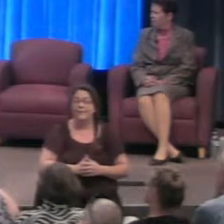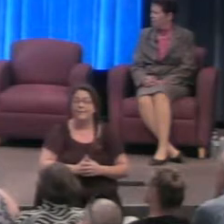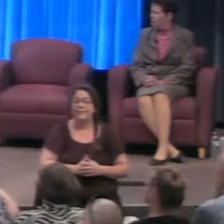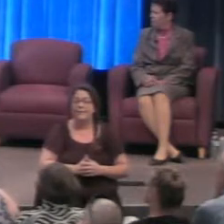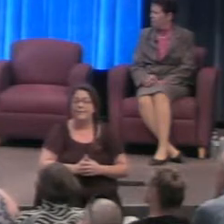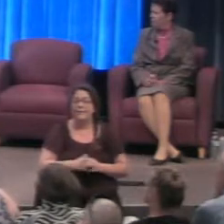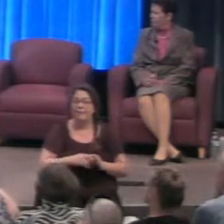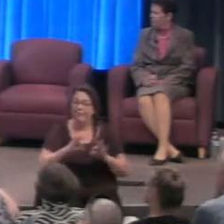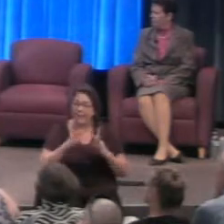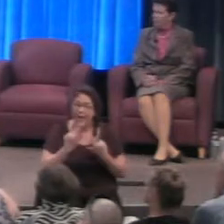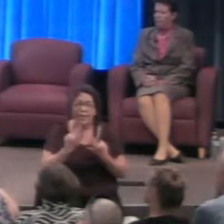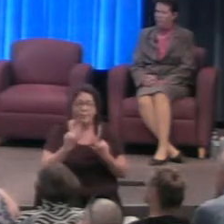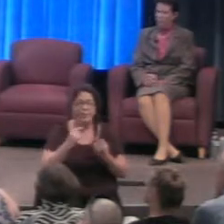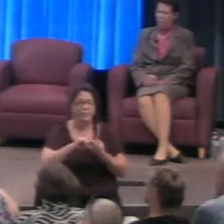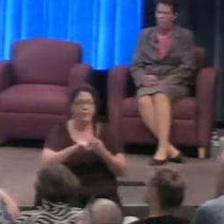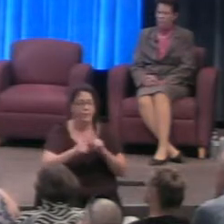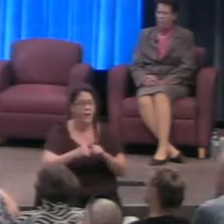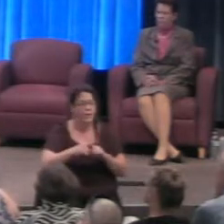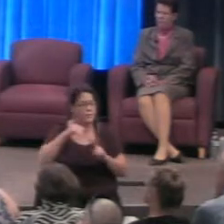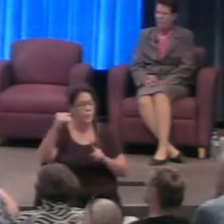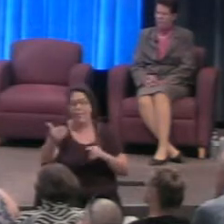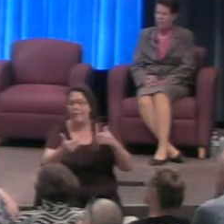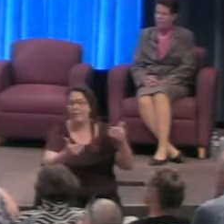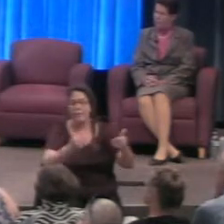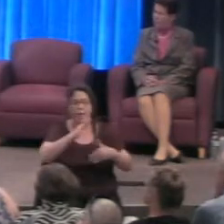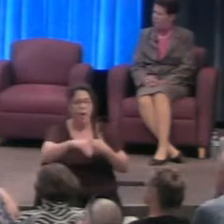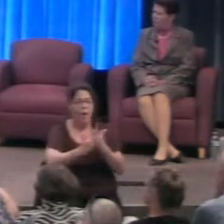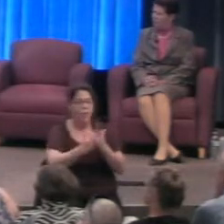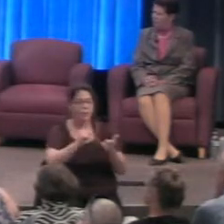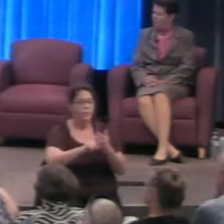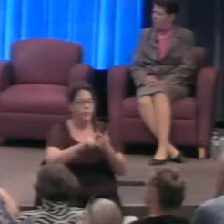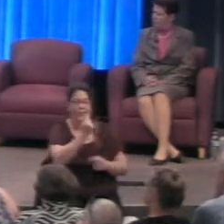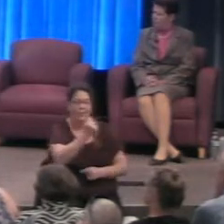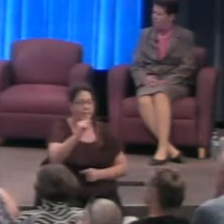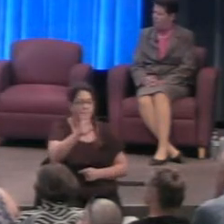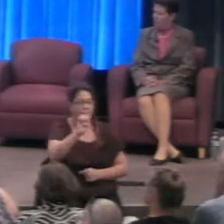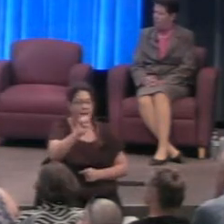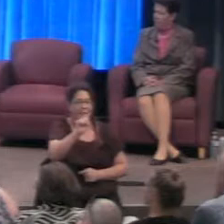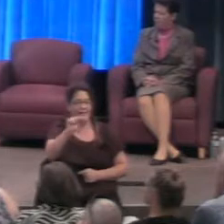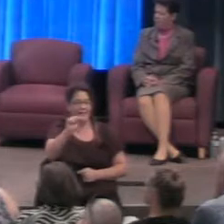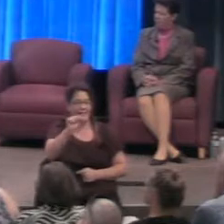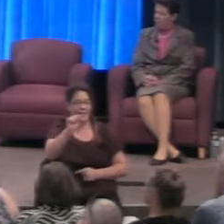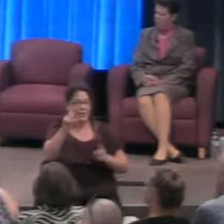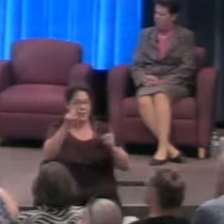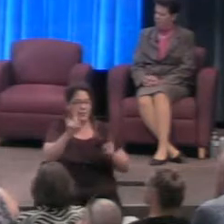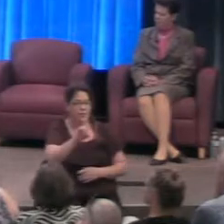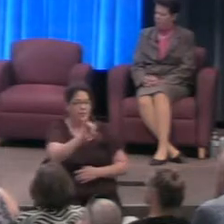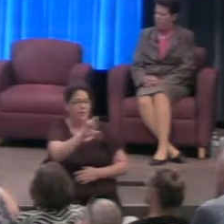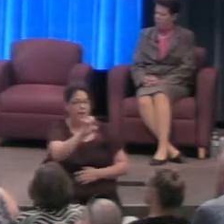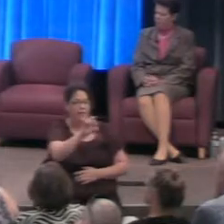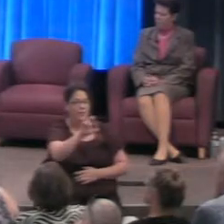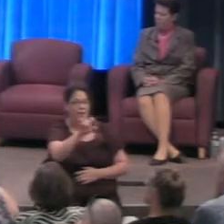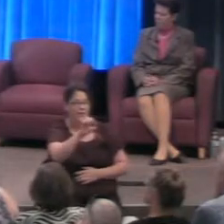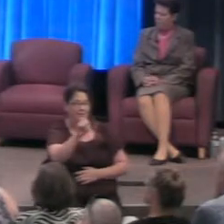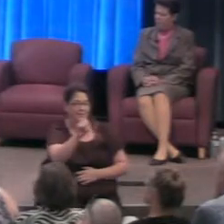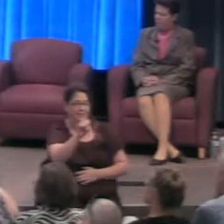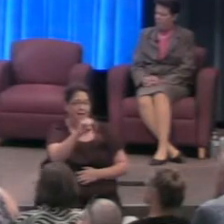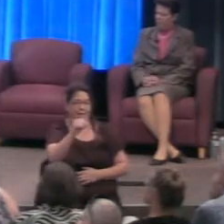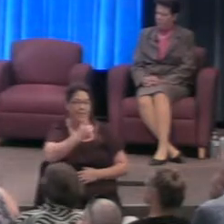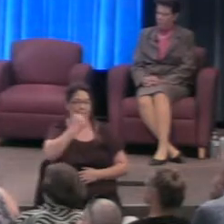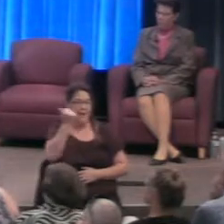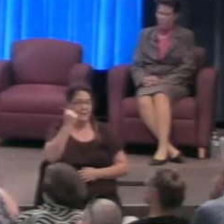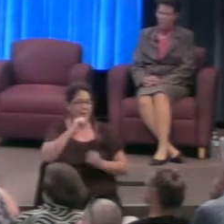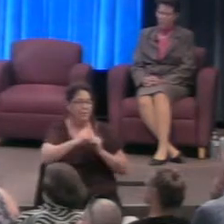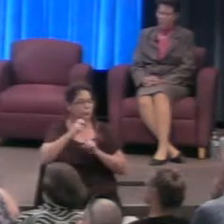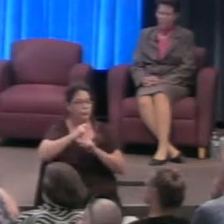family and friends. Welcome all to the best directorate and the best center and the #1